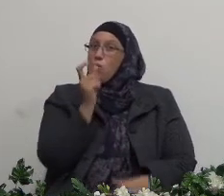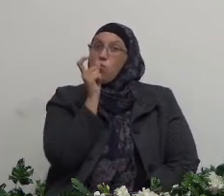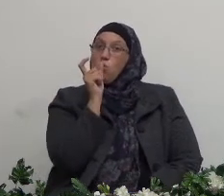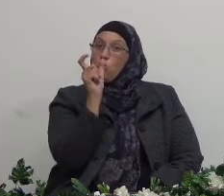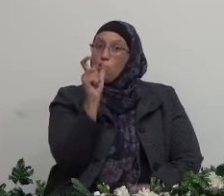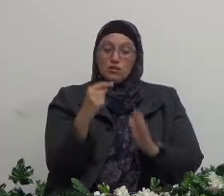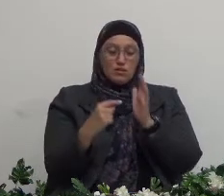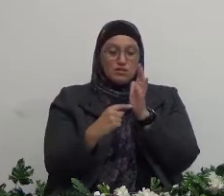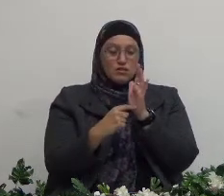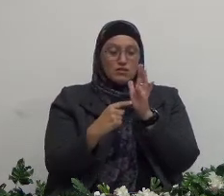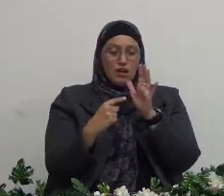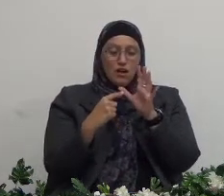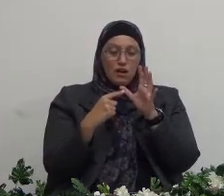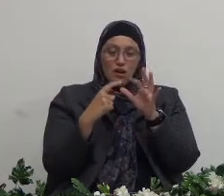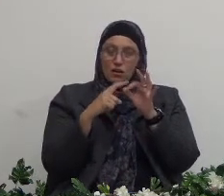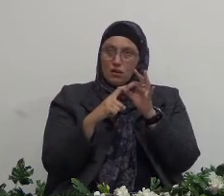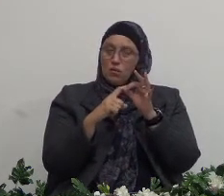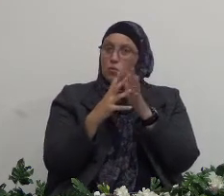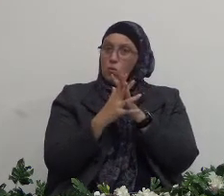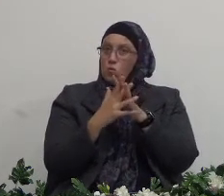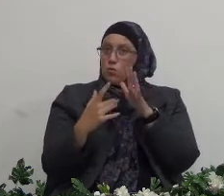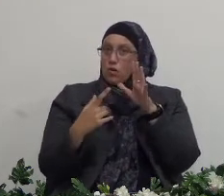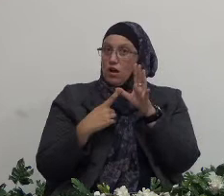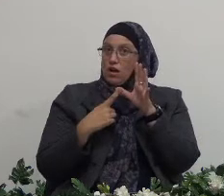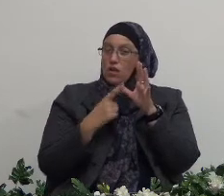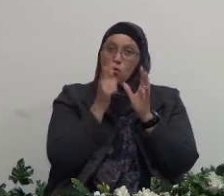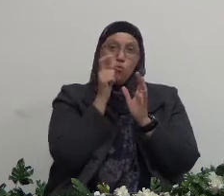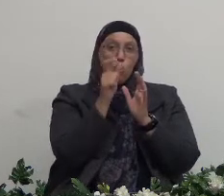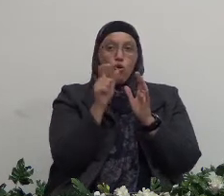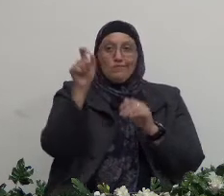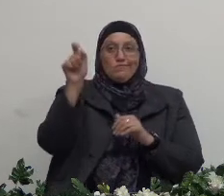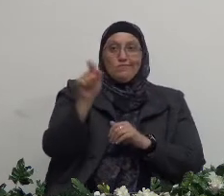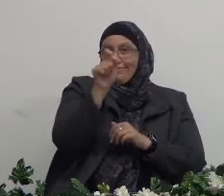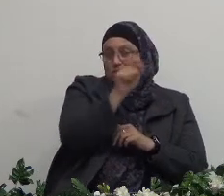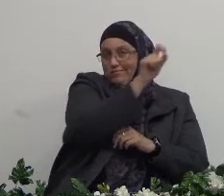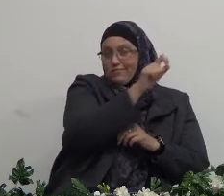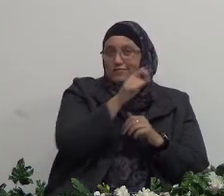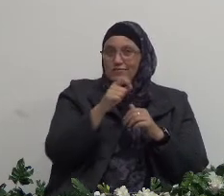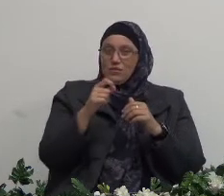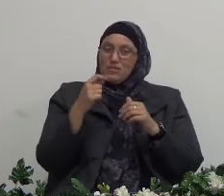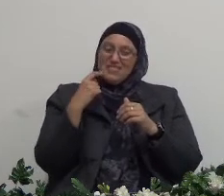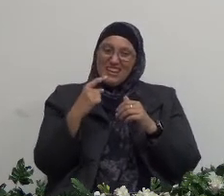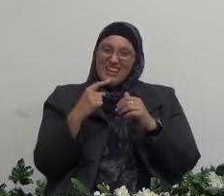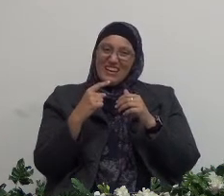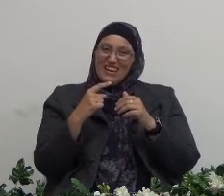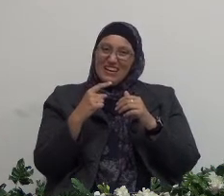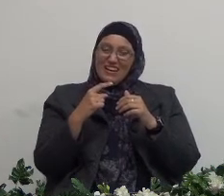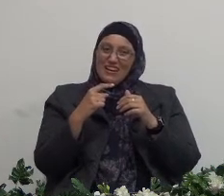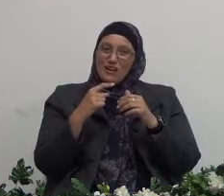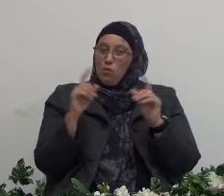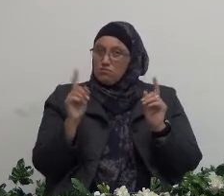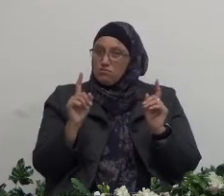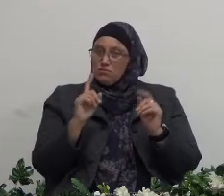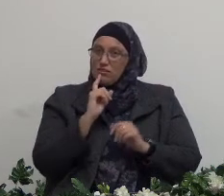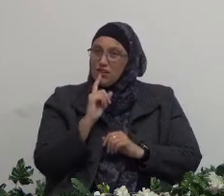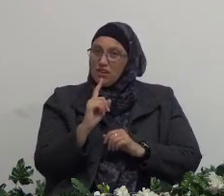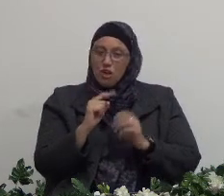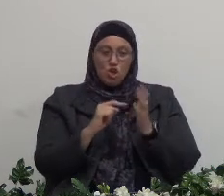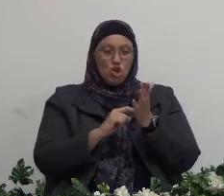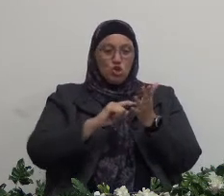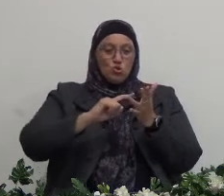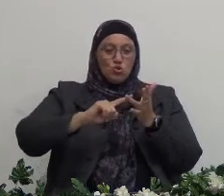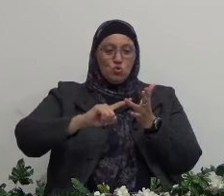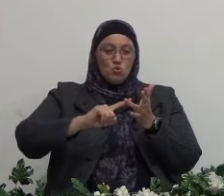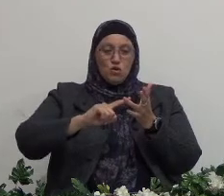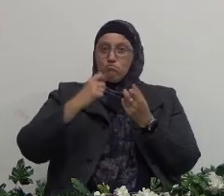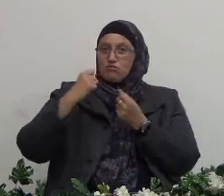tattaqun in the Quran, you might see the English translation says to guard against